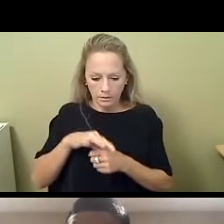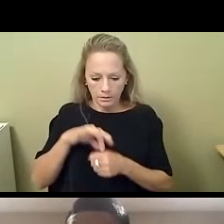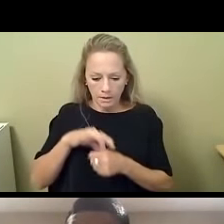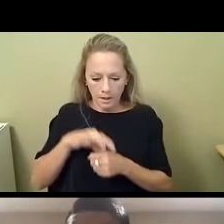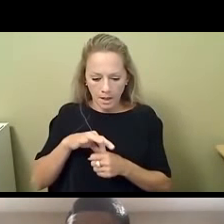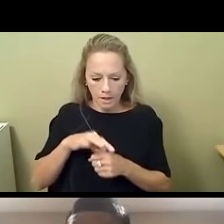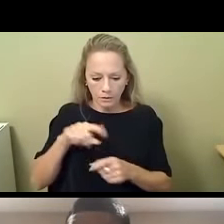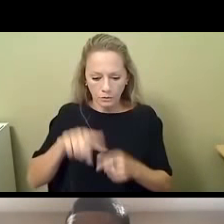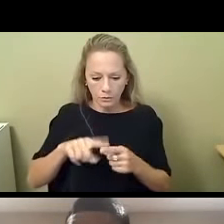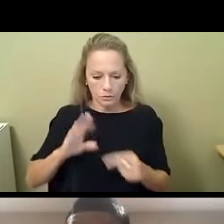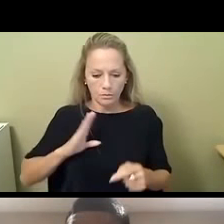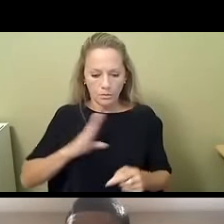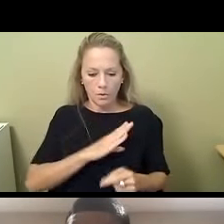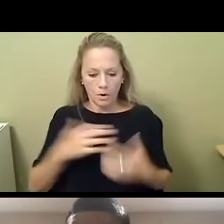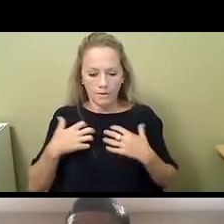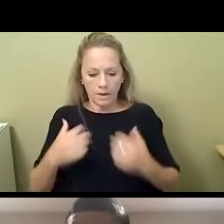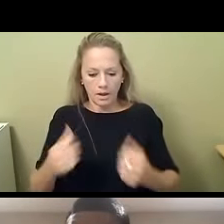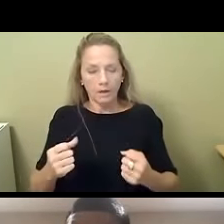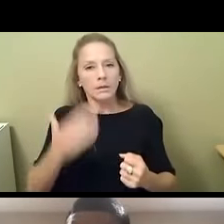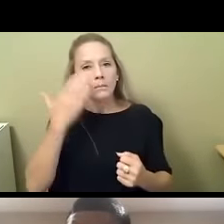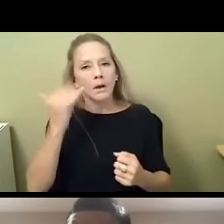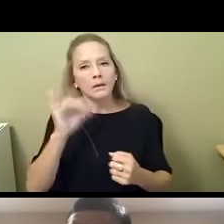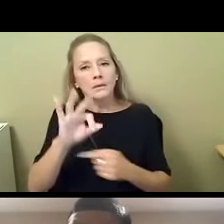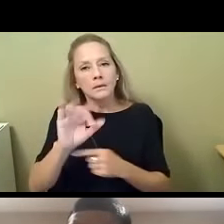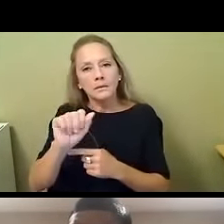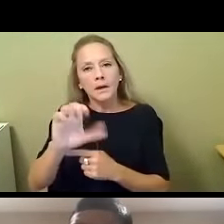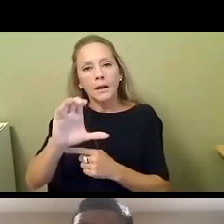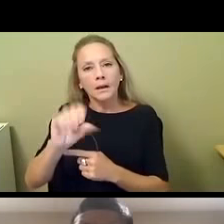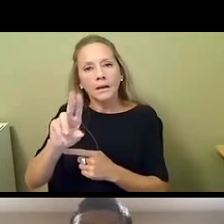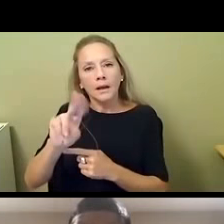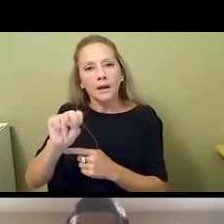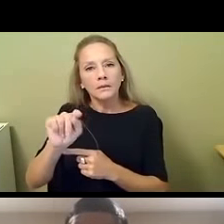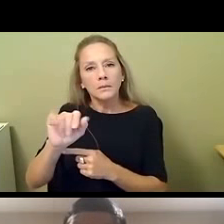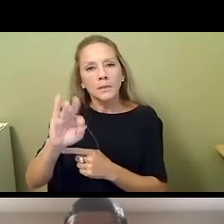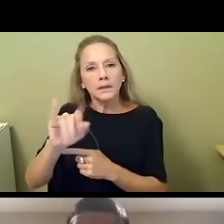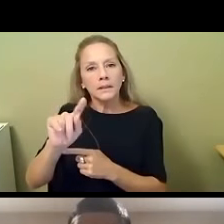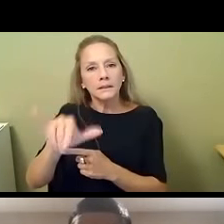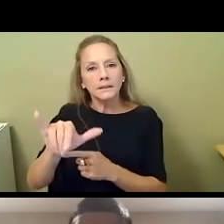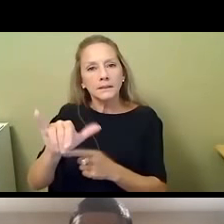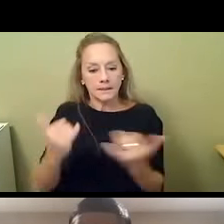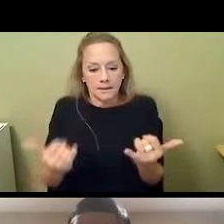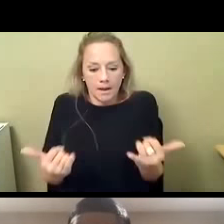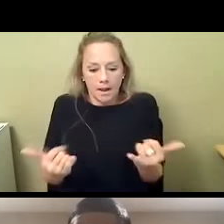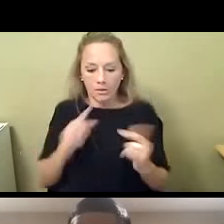Health? Because there's accountability then. Currently, there's